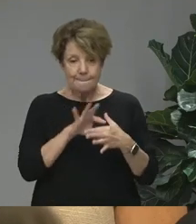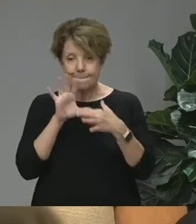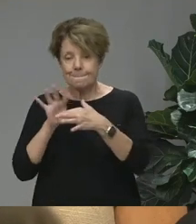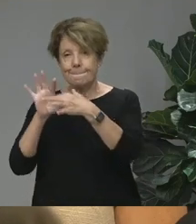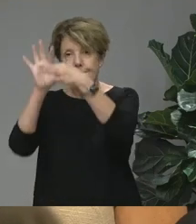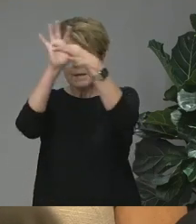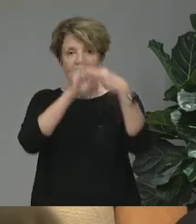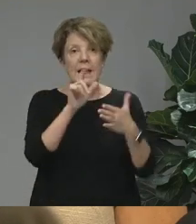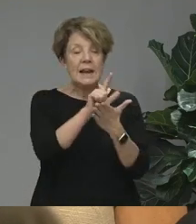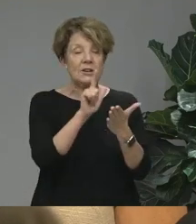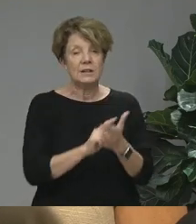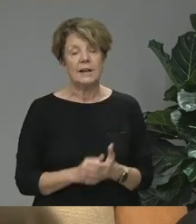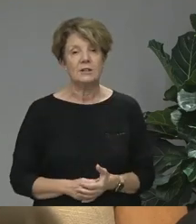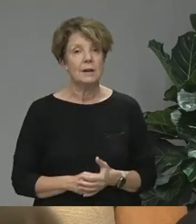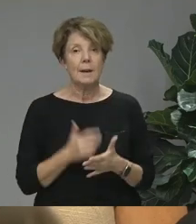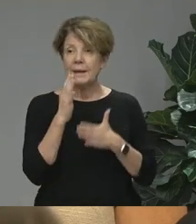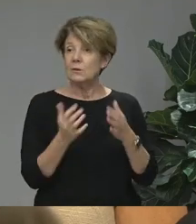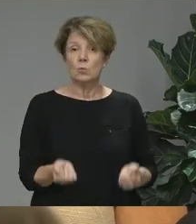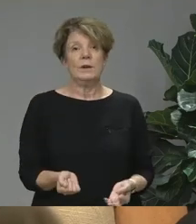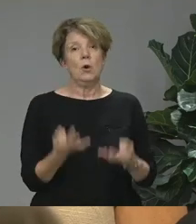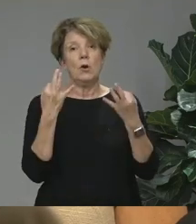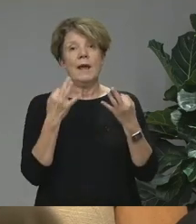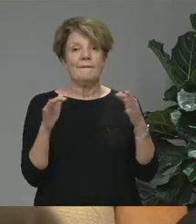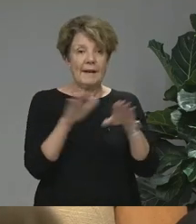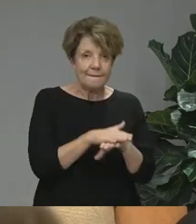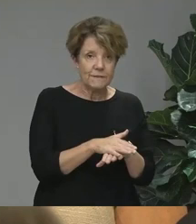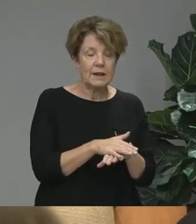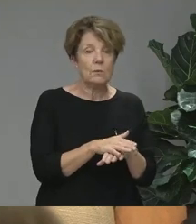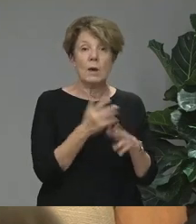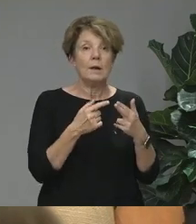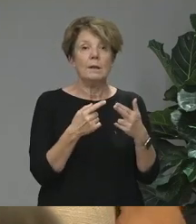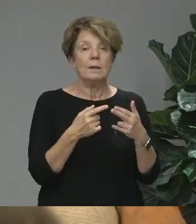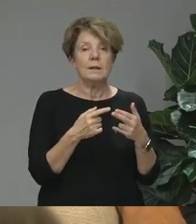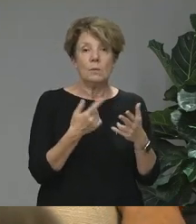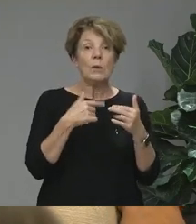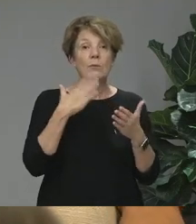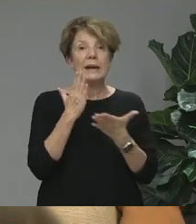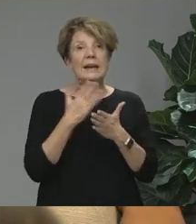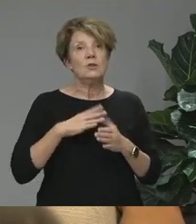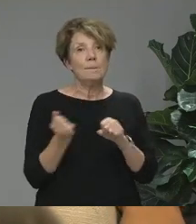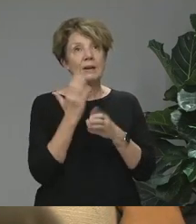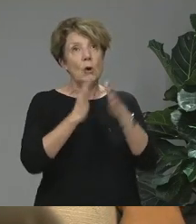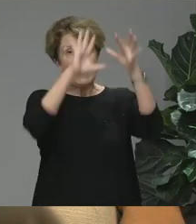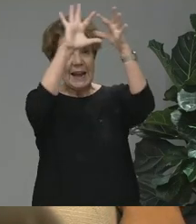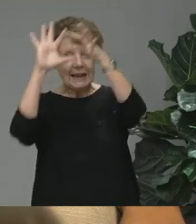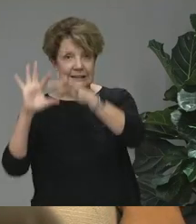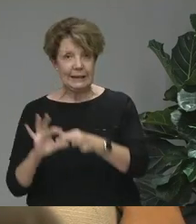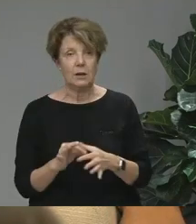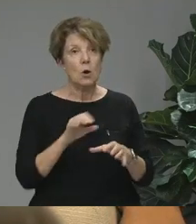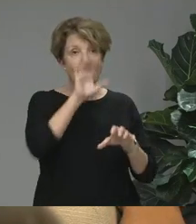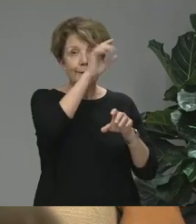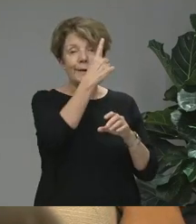legislation, we're left bereft of coverage if we don't have the joining of the dots across the nation, and particularly